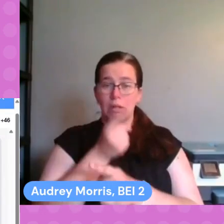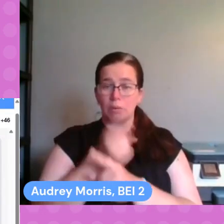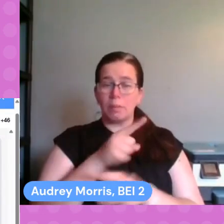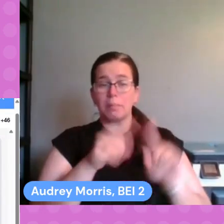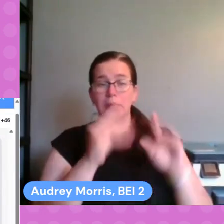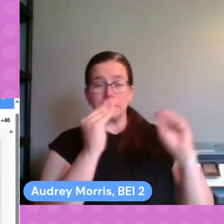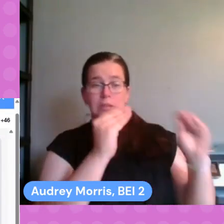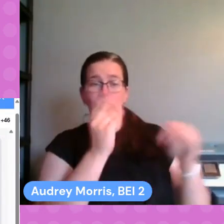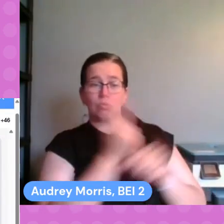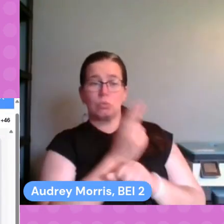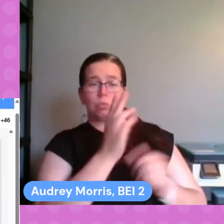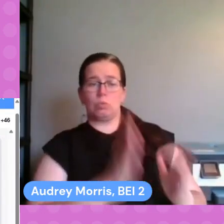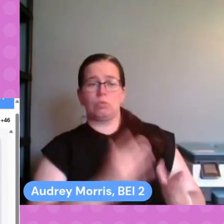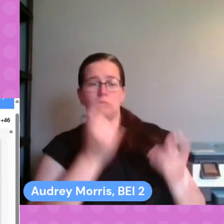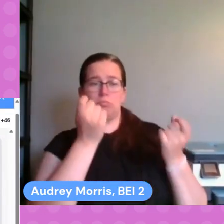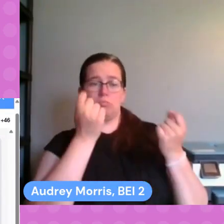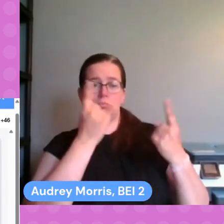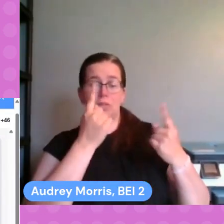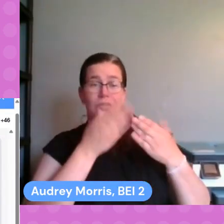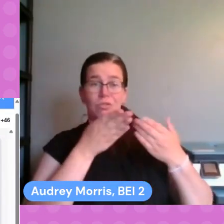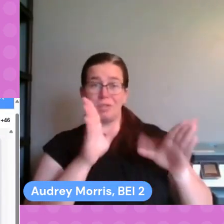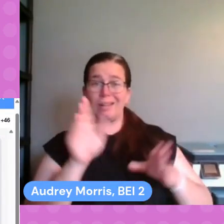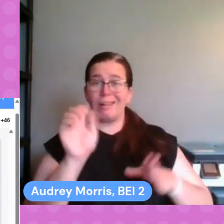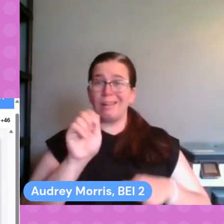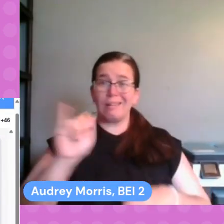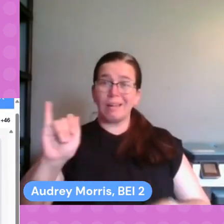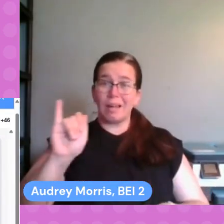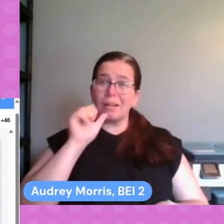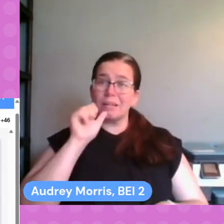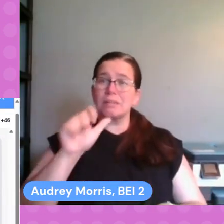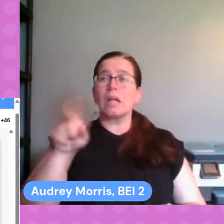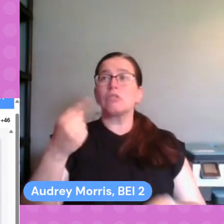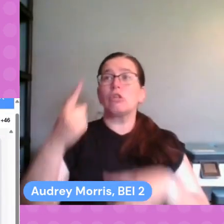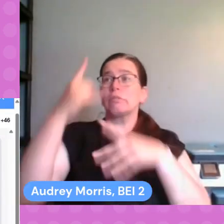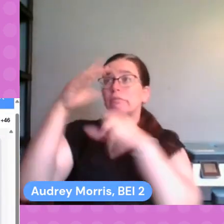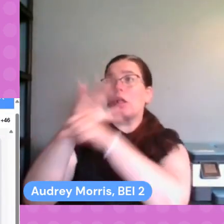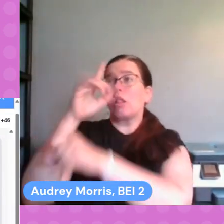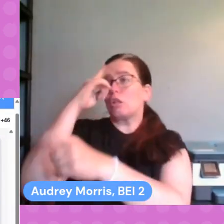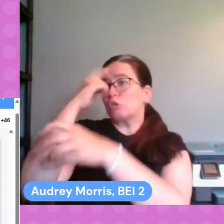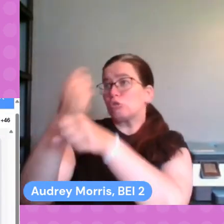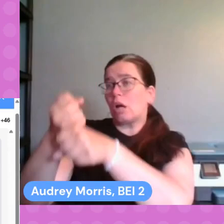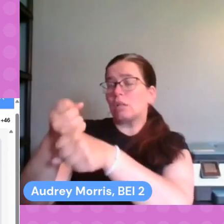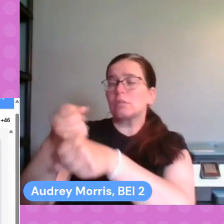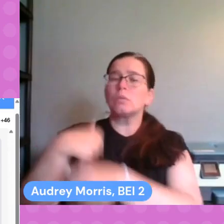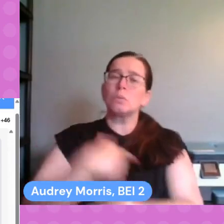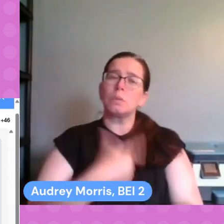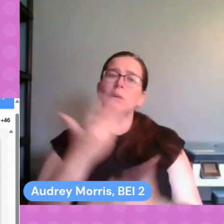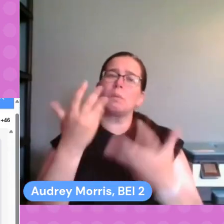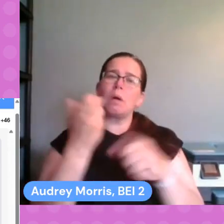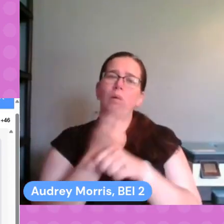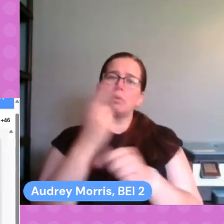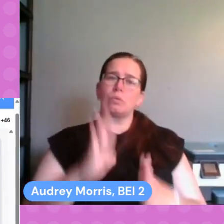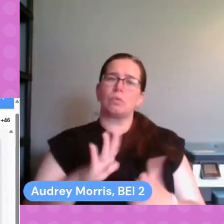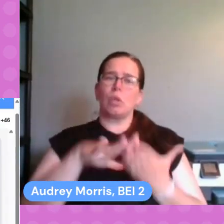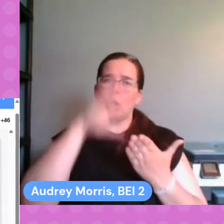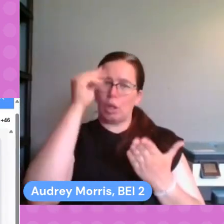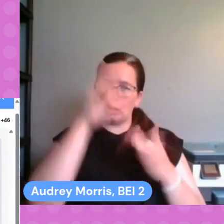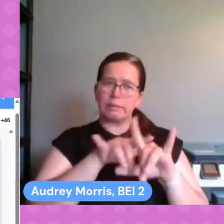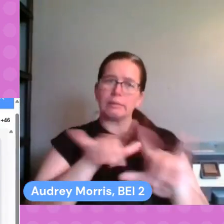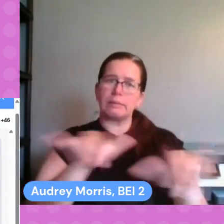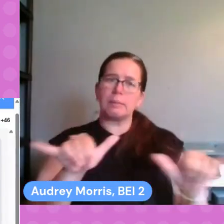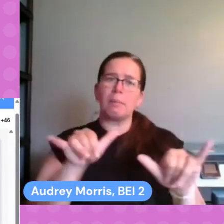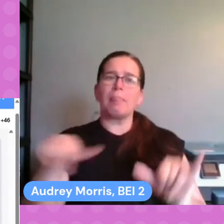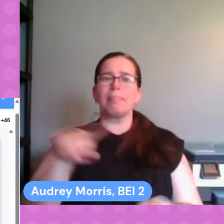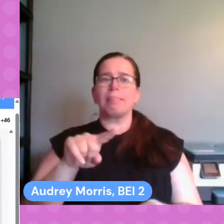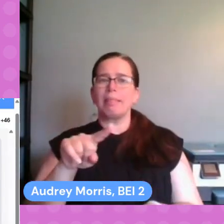to know that in general, AI isn't something to just blindly rely on. We want our users to learn as they go that they are the